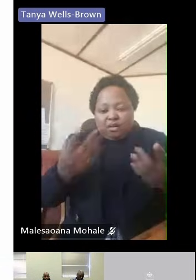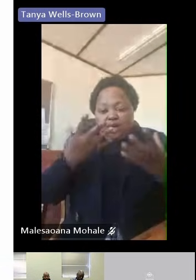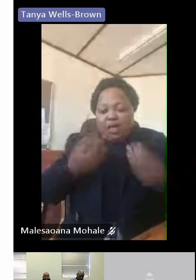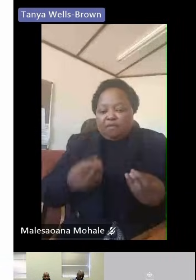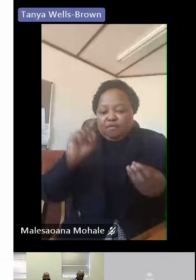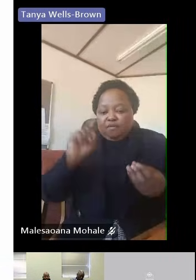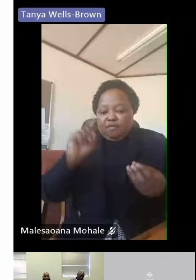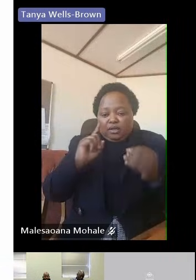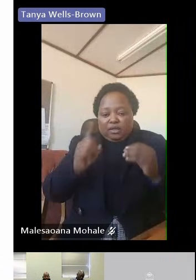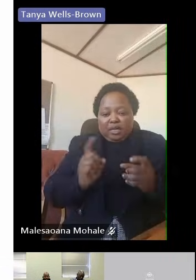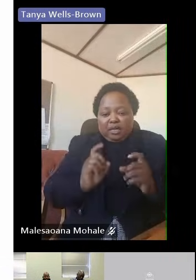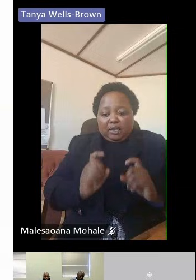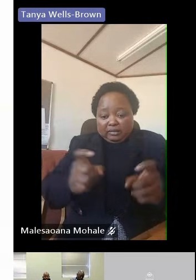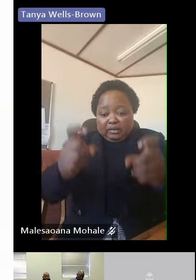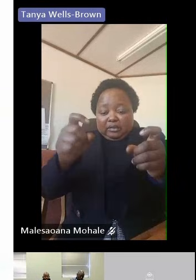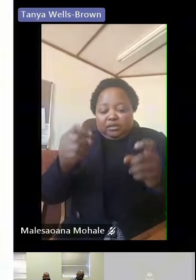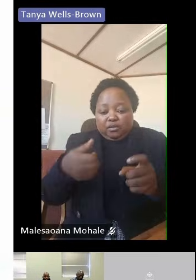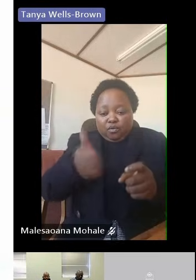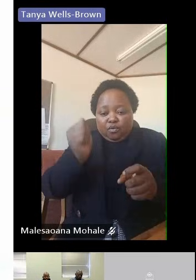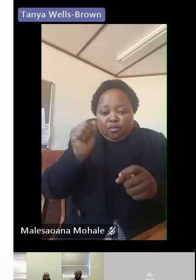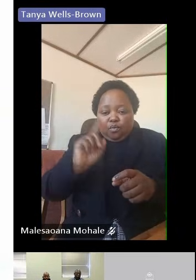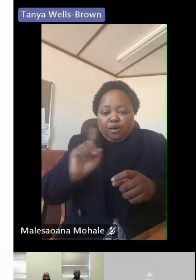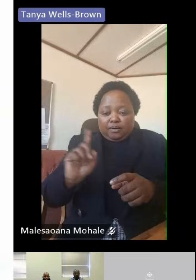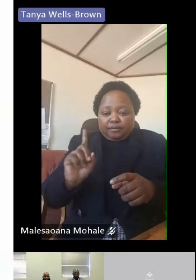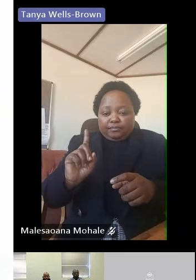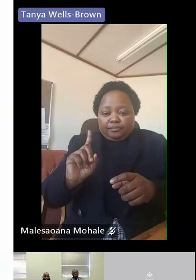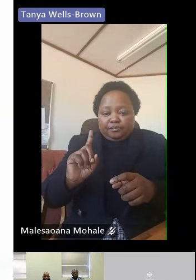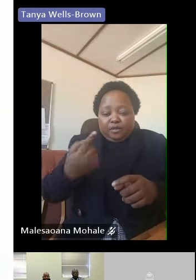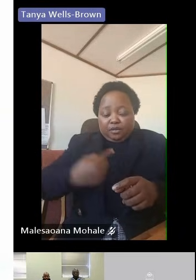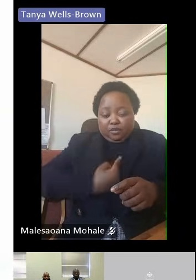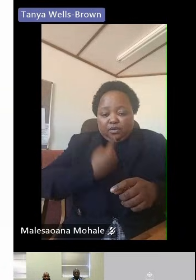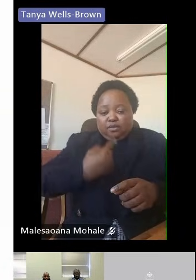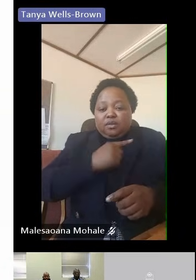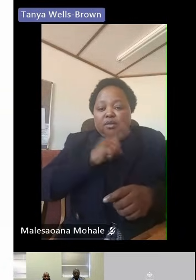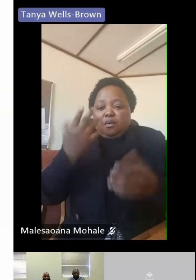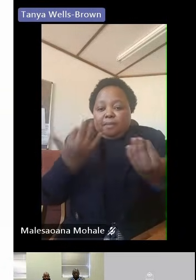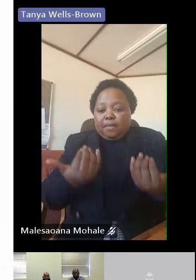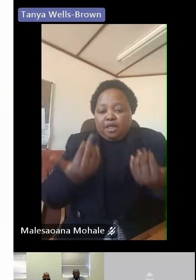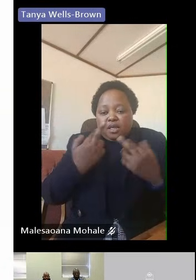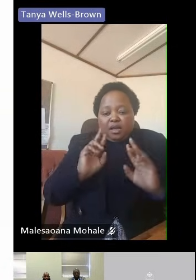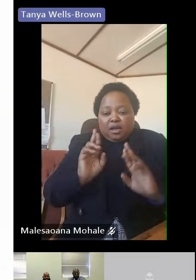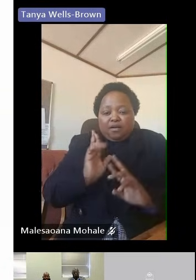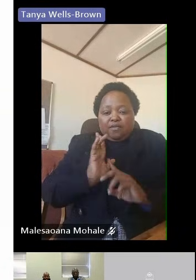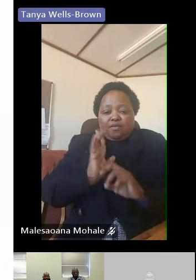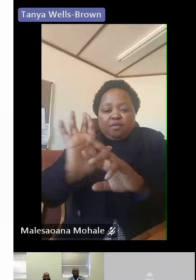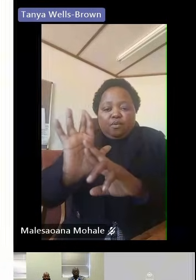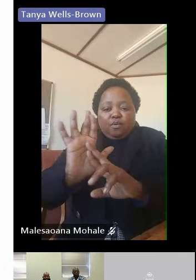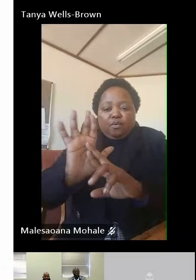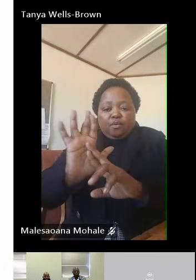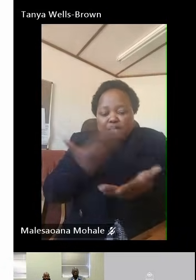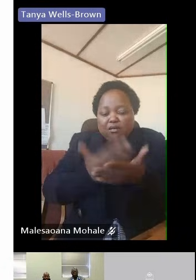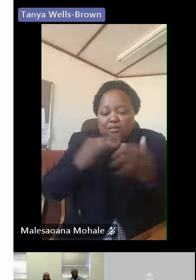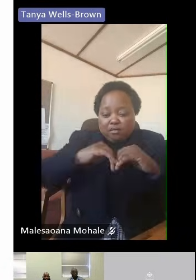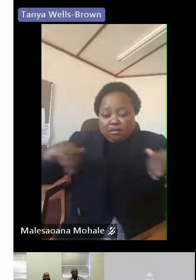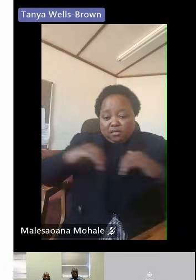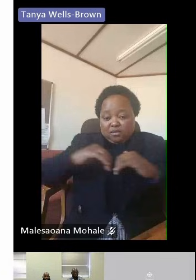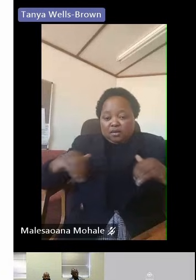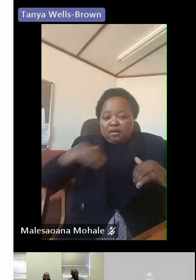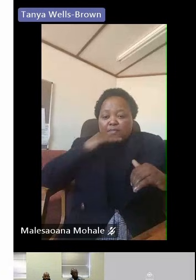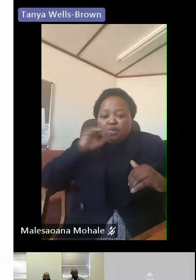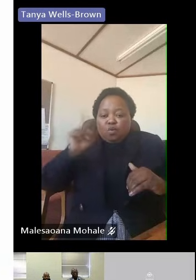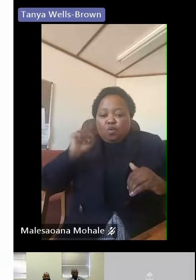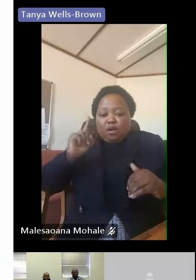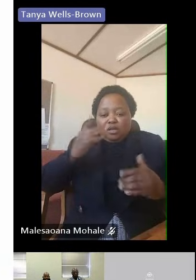themselves. So the referral pathways are all separate, and we don't have what's called a